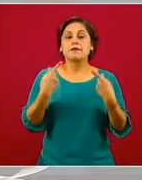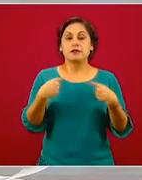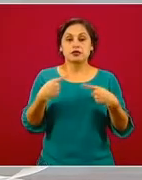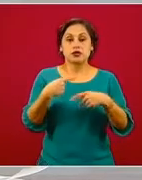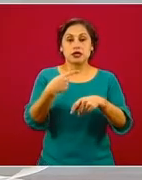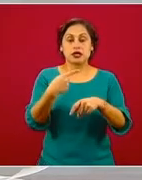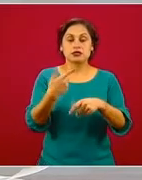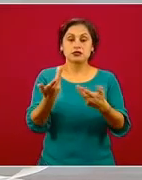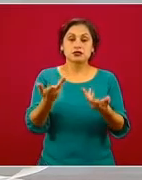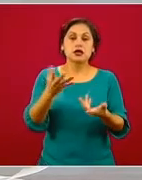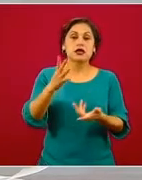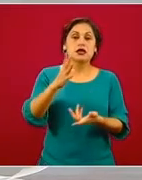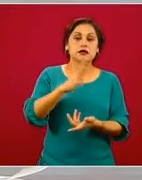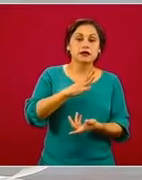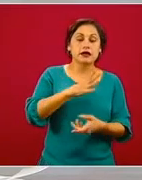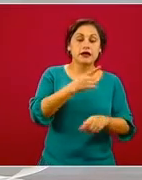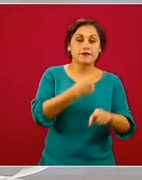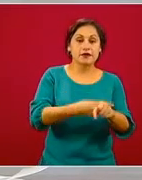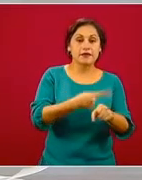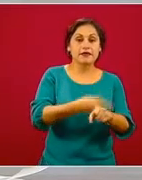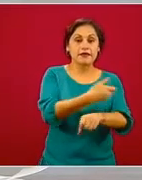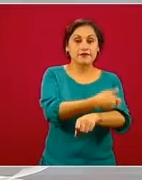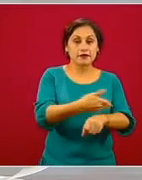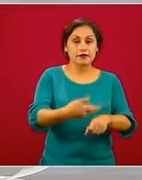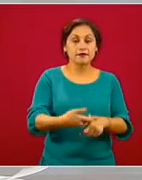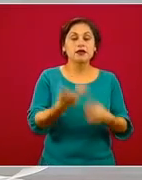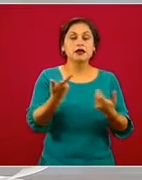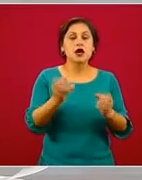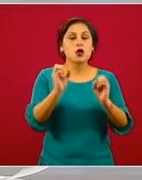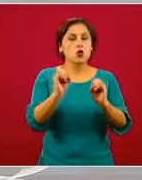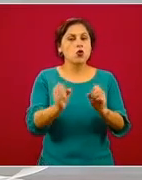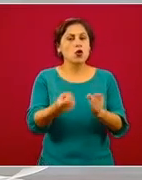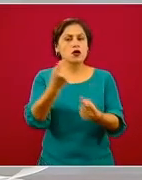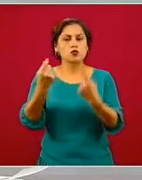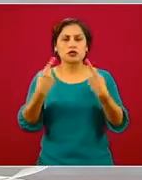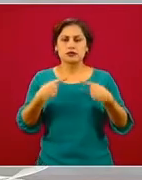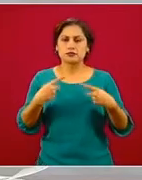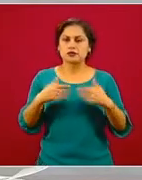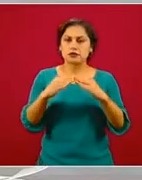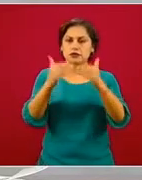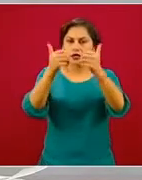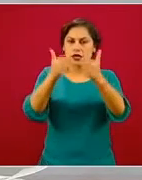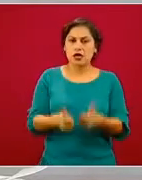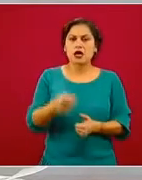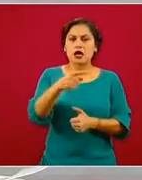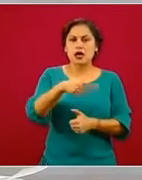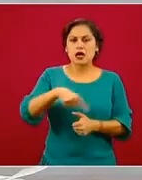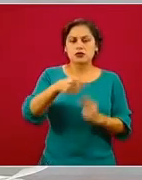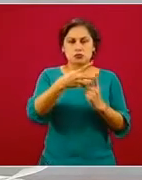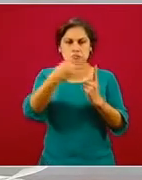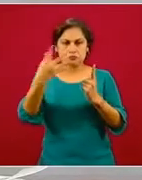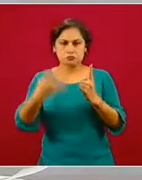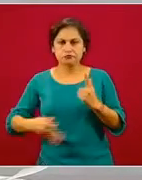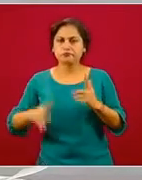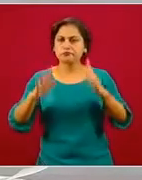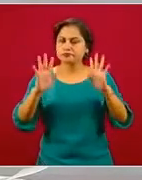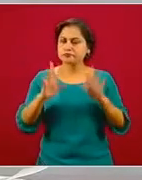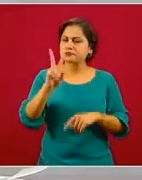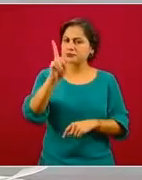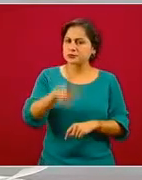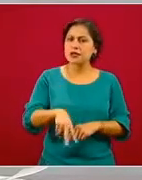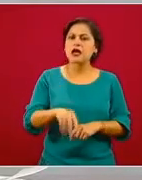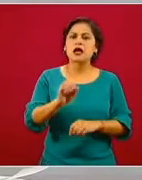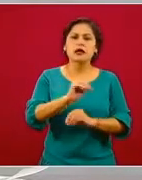being subject to some sort of either maltreatment or mental health related issues, such